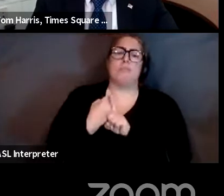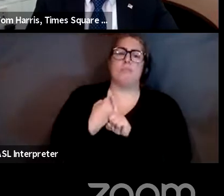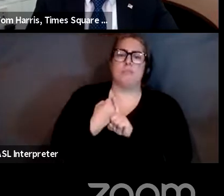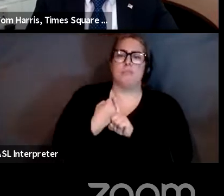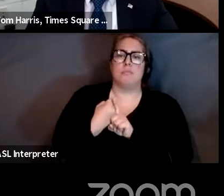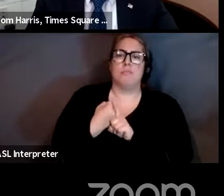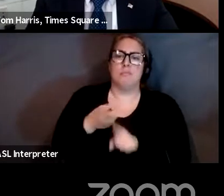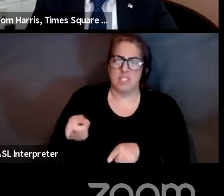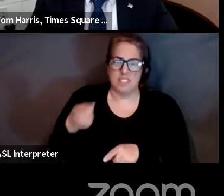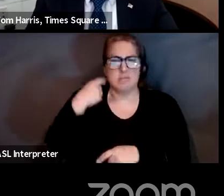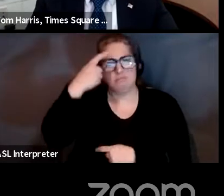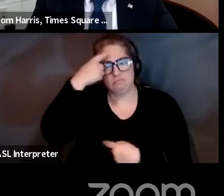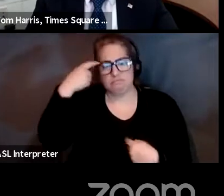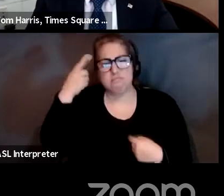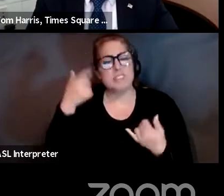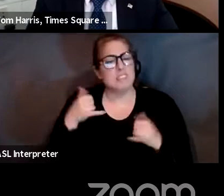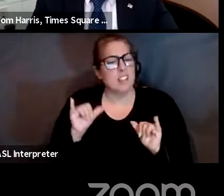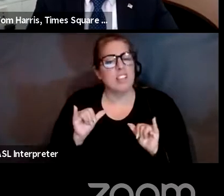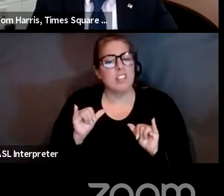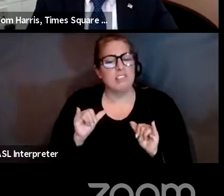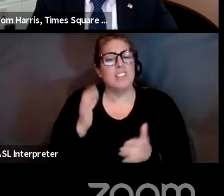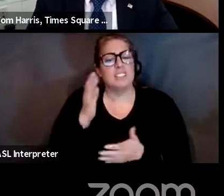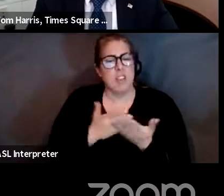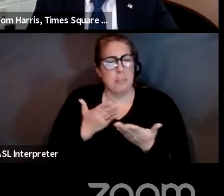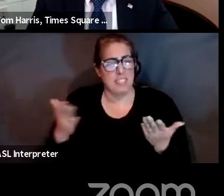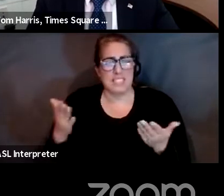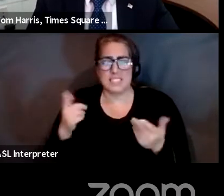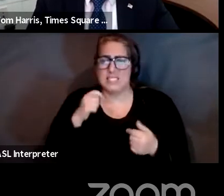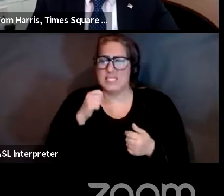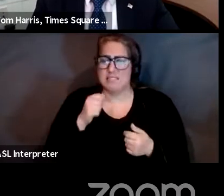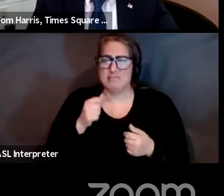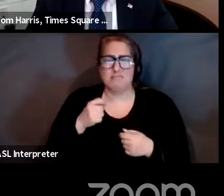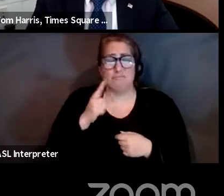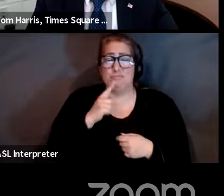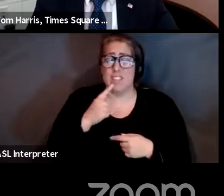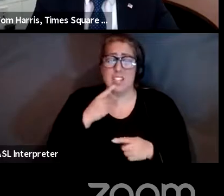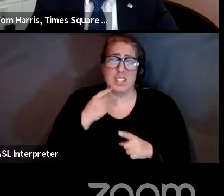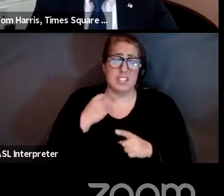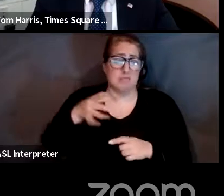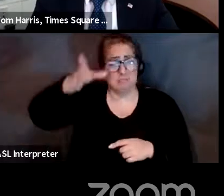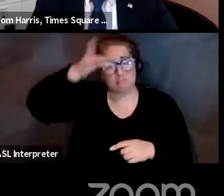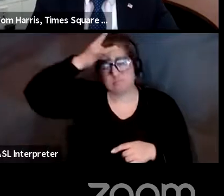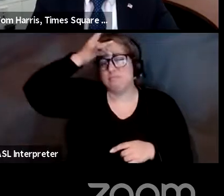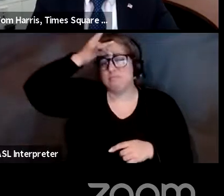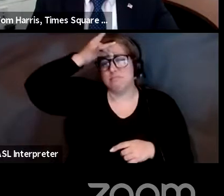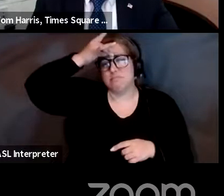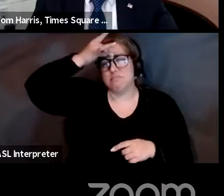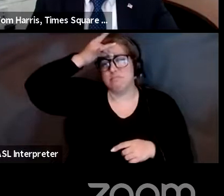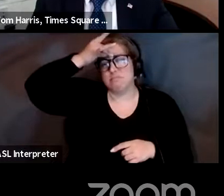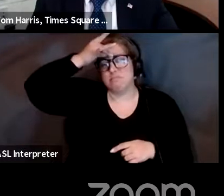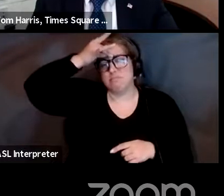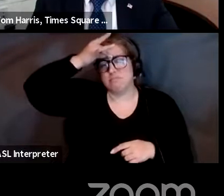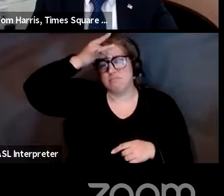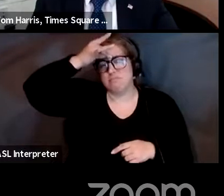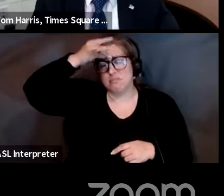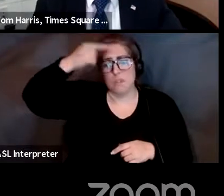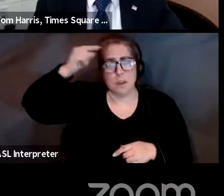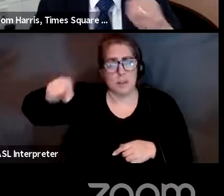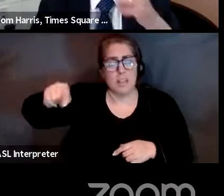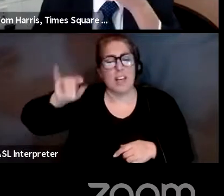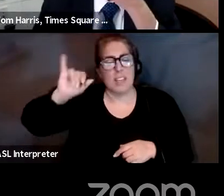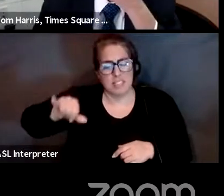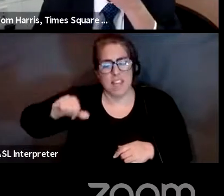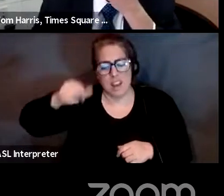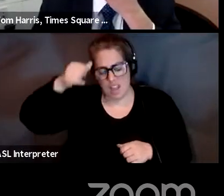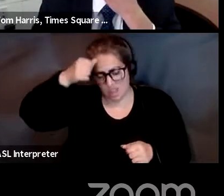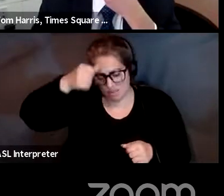experience that has never escaped him. And it just reminds me of just being a parent